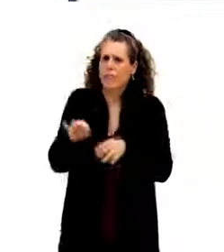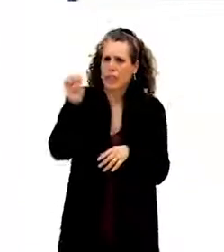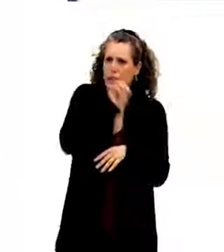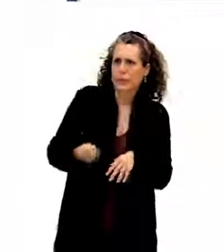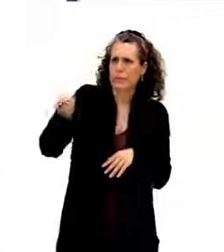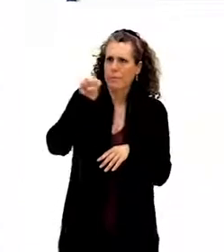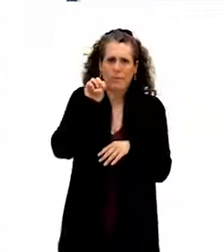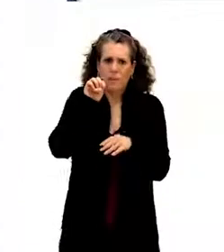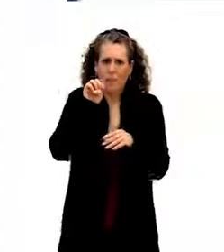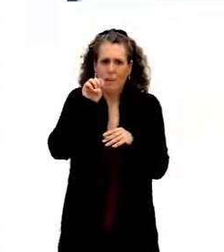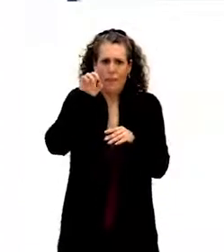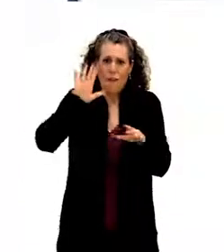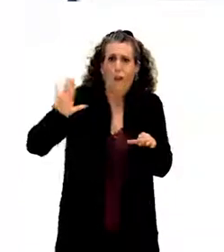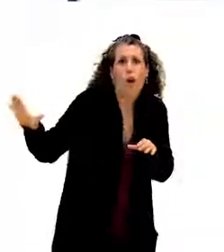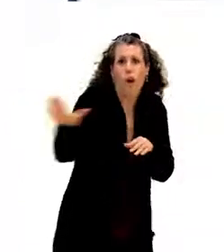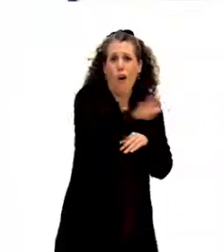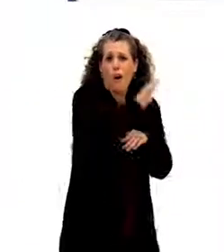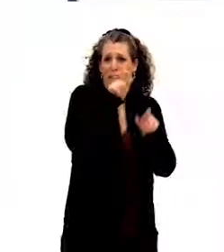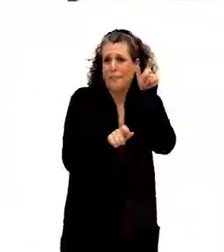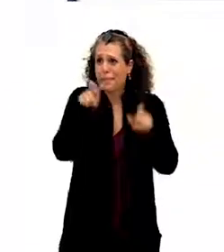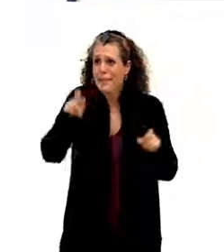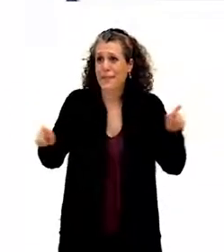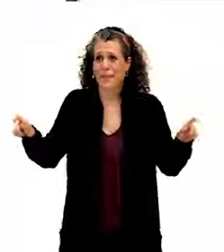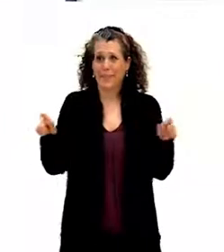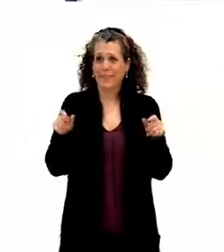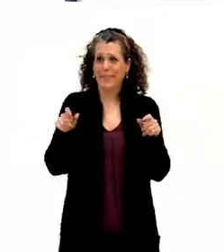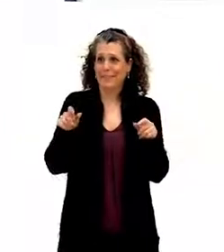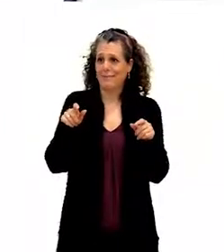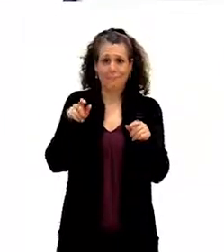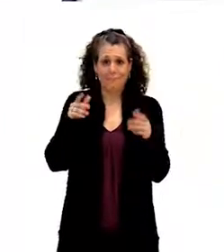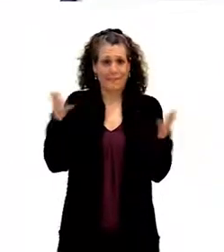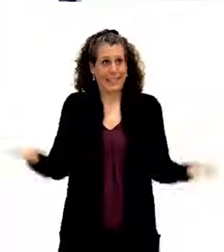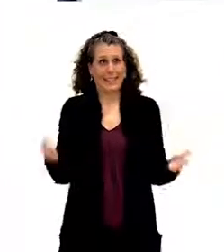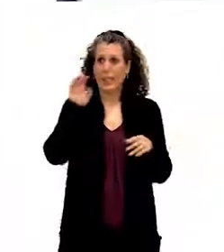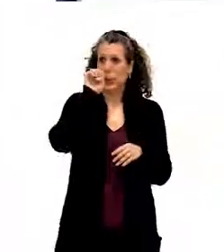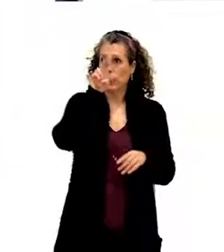applicable to all persons, all citizens of the Union.